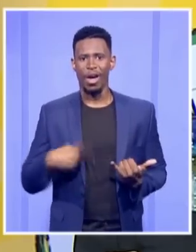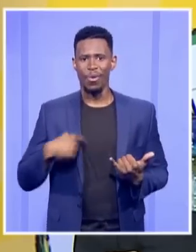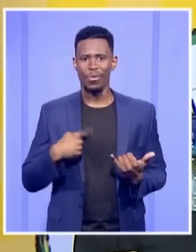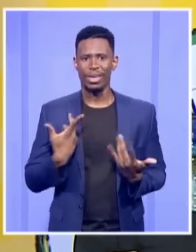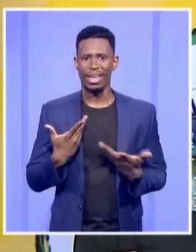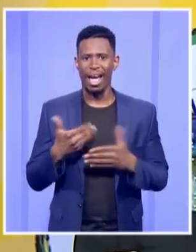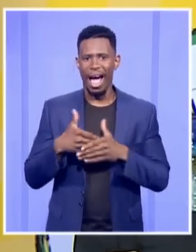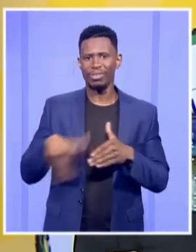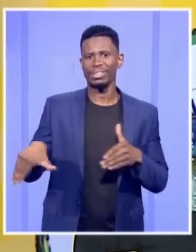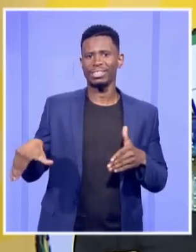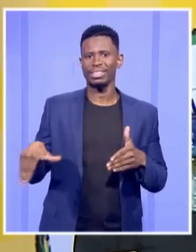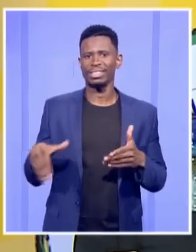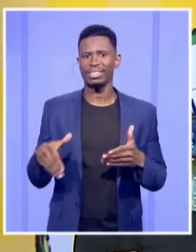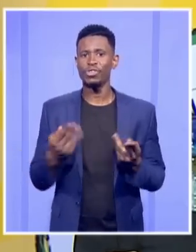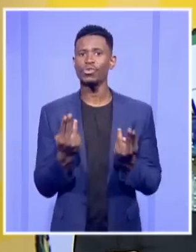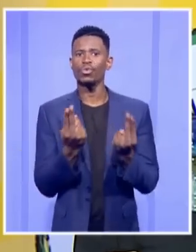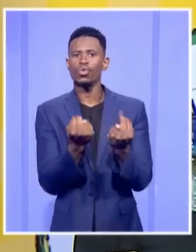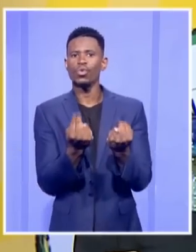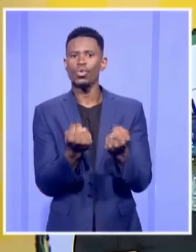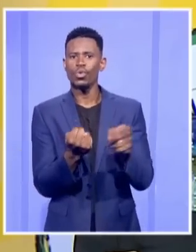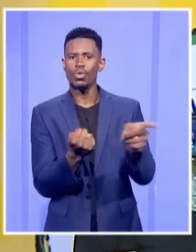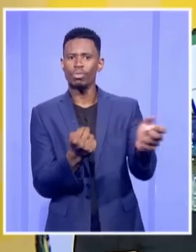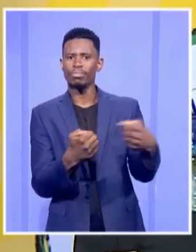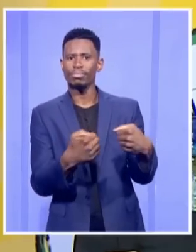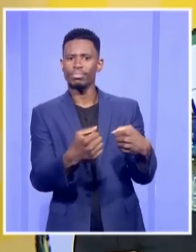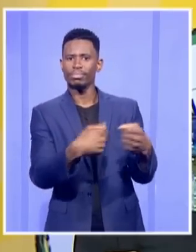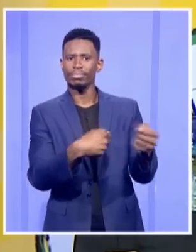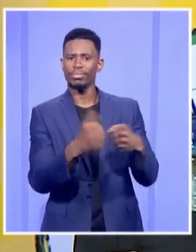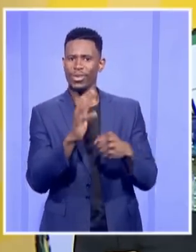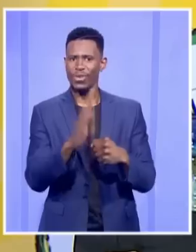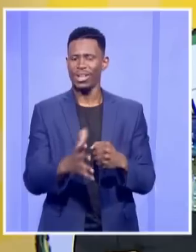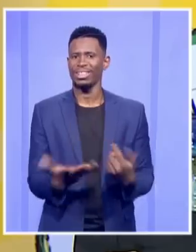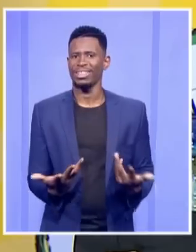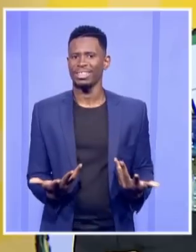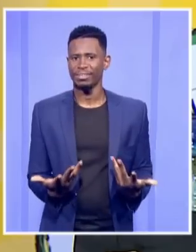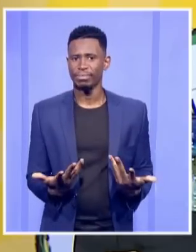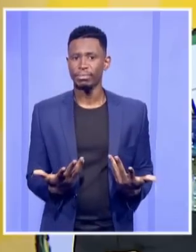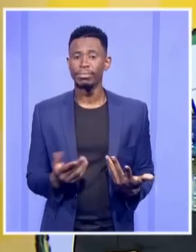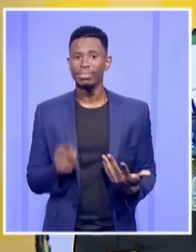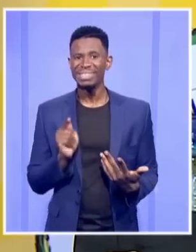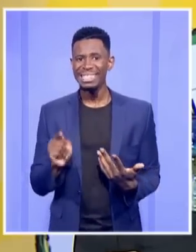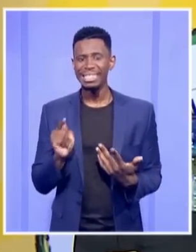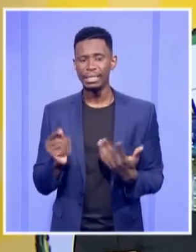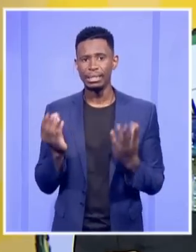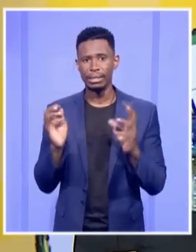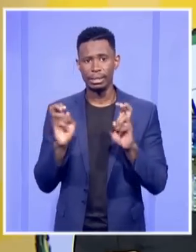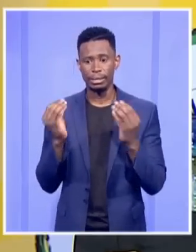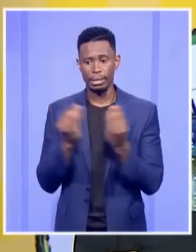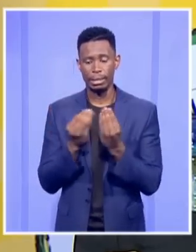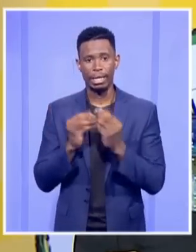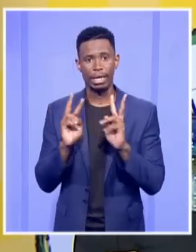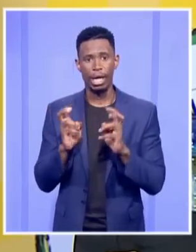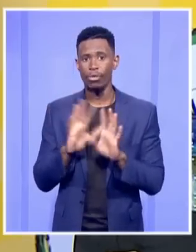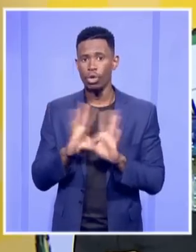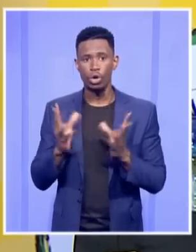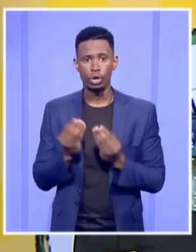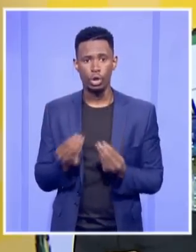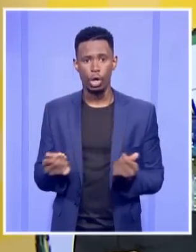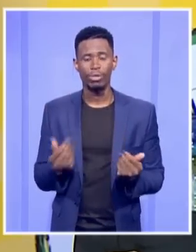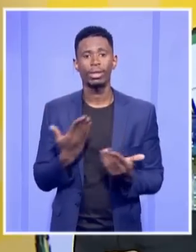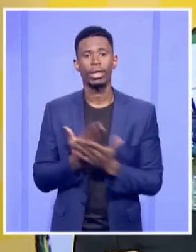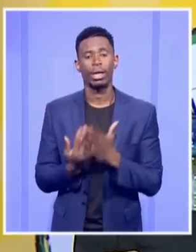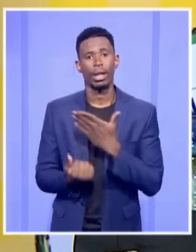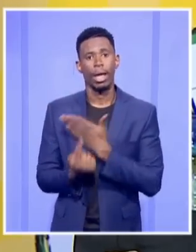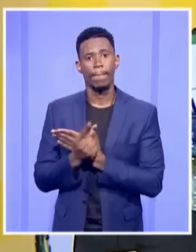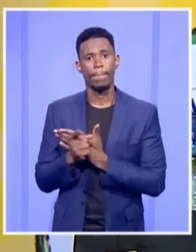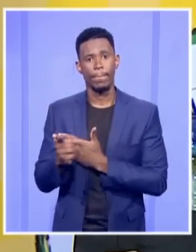not properly addressed, has got the potential to erode the authority of the party, even at the local government